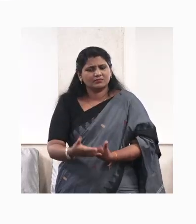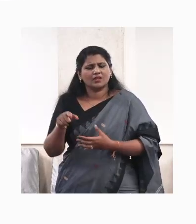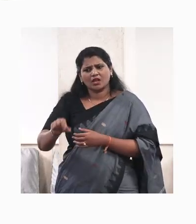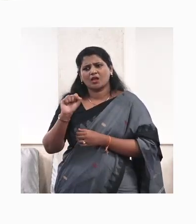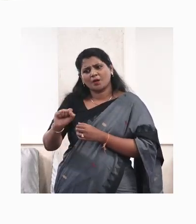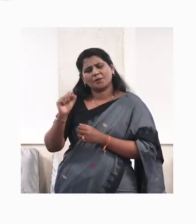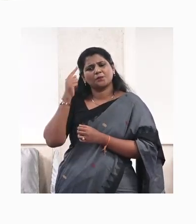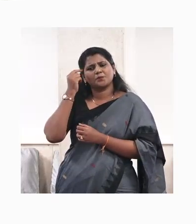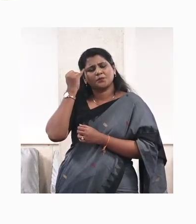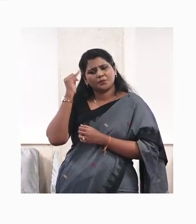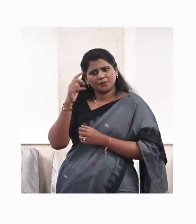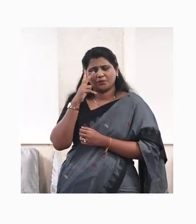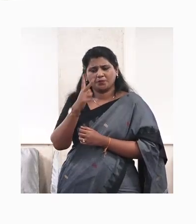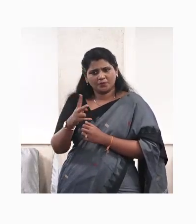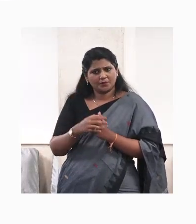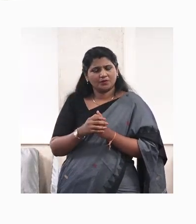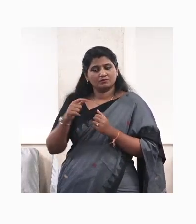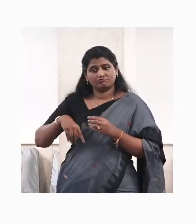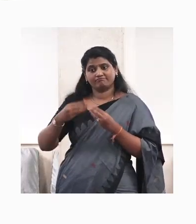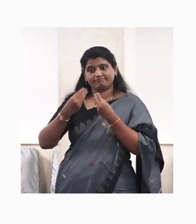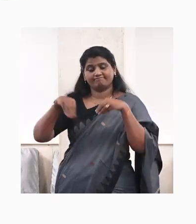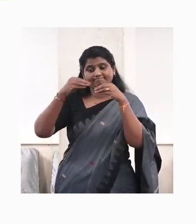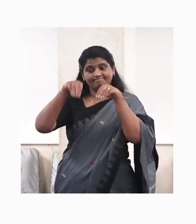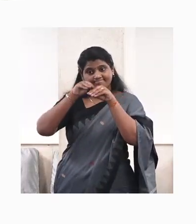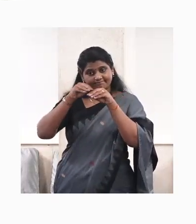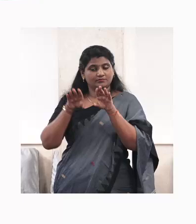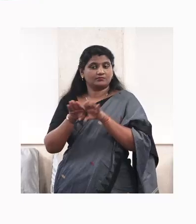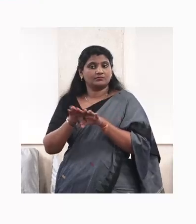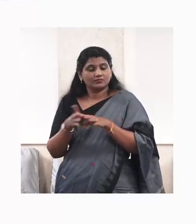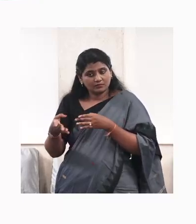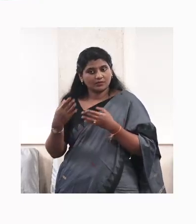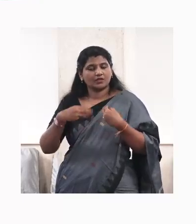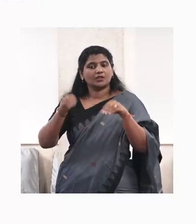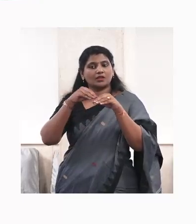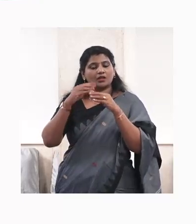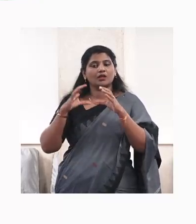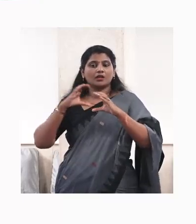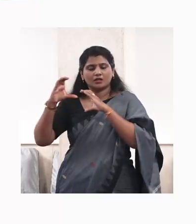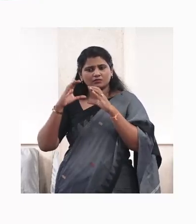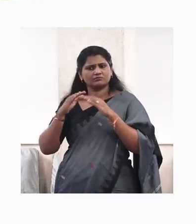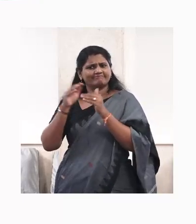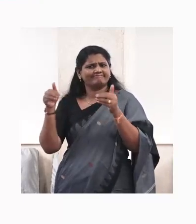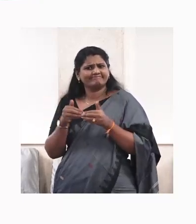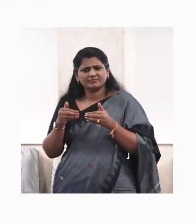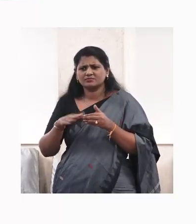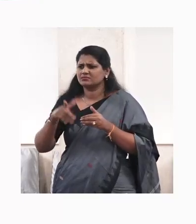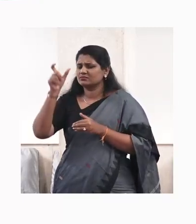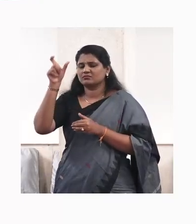is fundamental for the communication and for the relationship, for the human being meeting another human being.